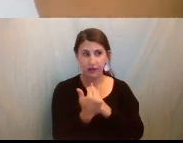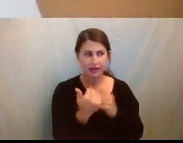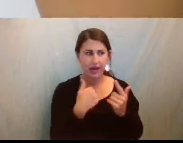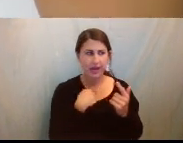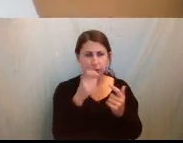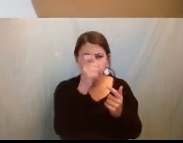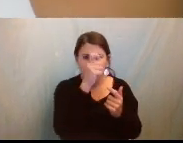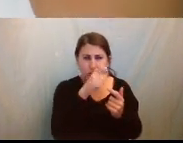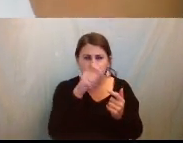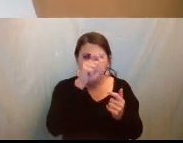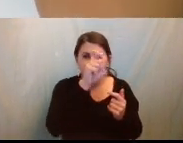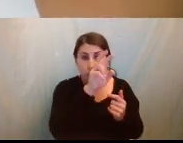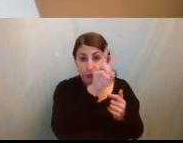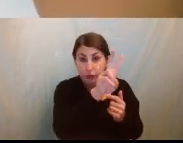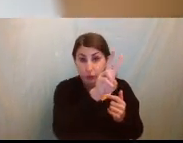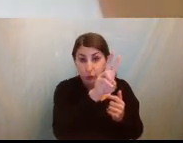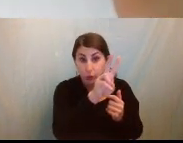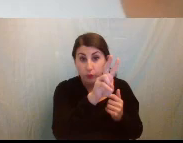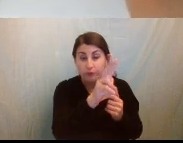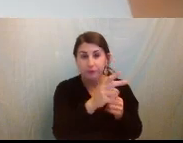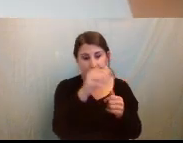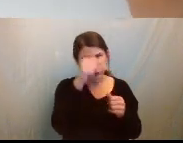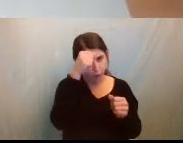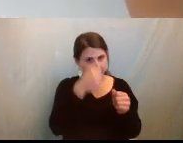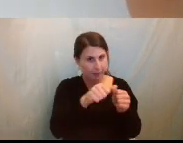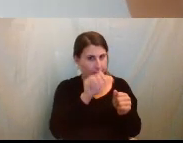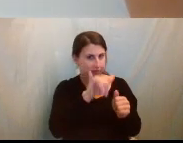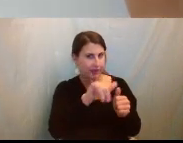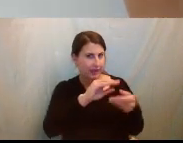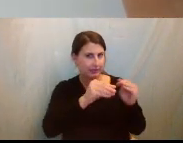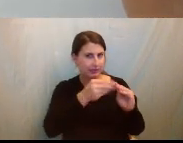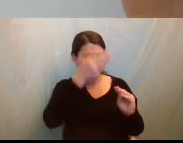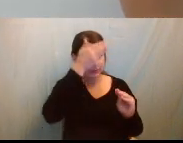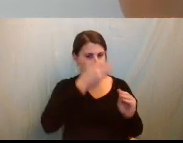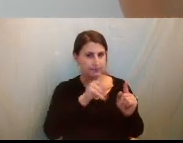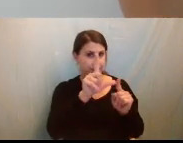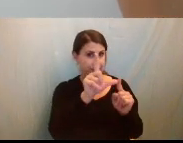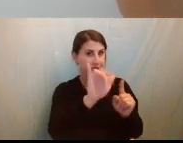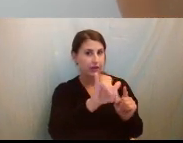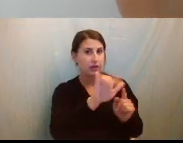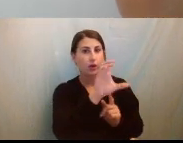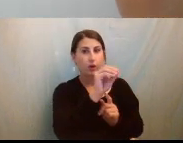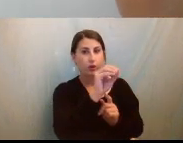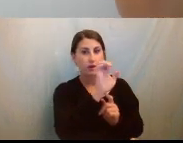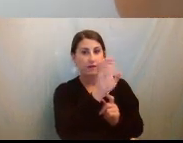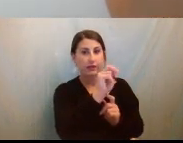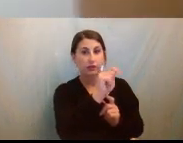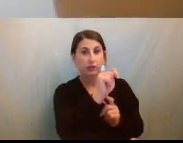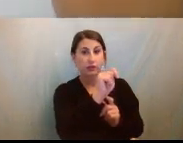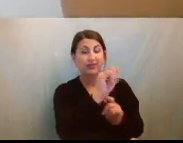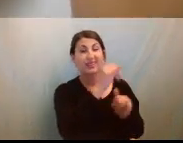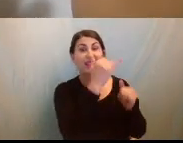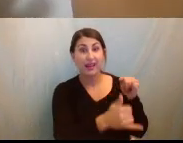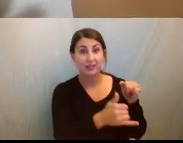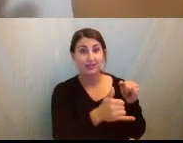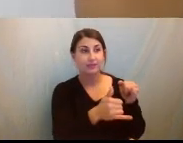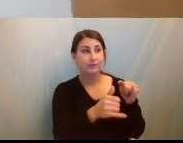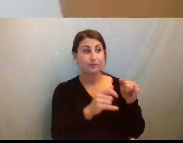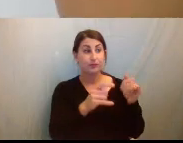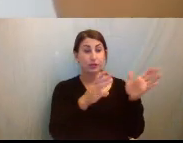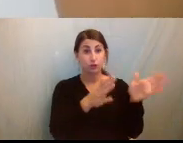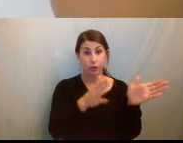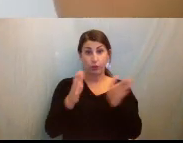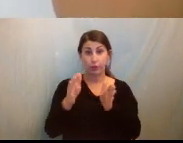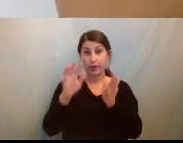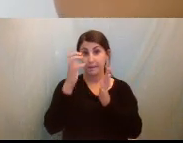myself, circle this so that I know, remember that's the coefficient. I want to do that one last, so get rid of the other